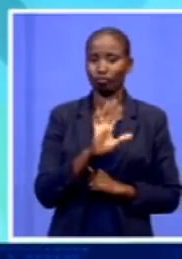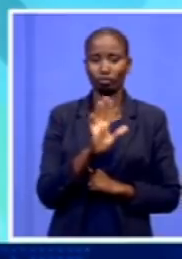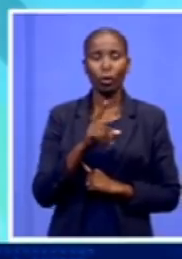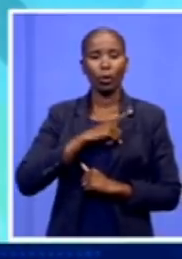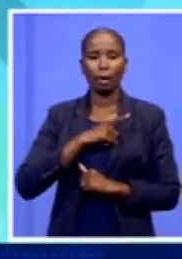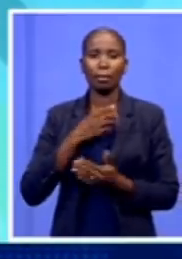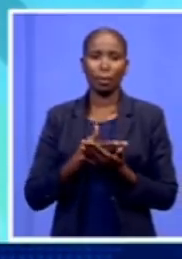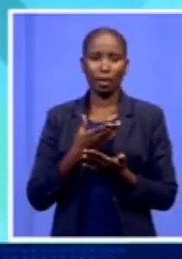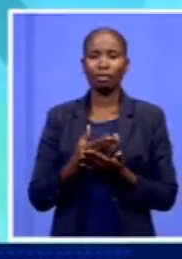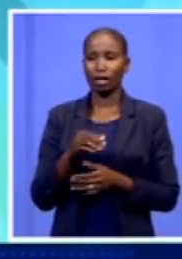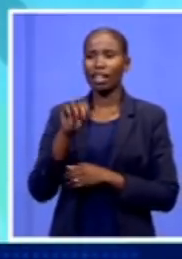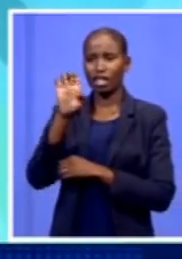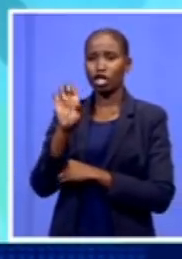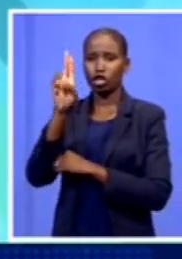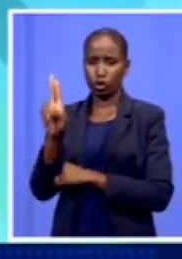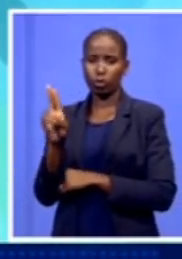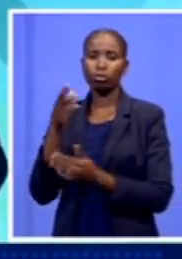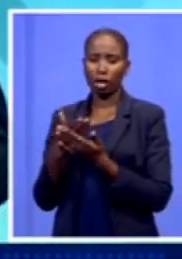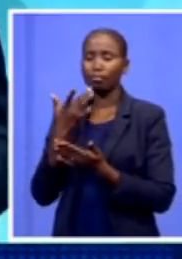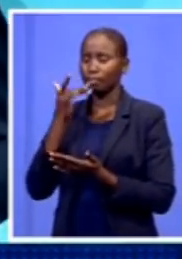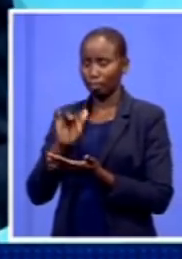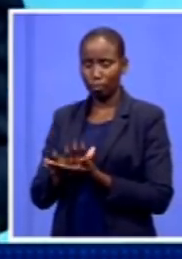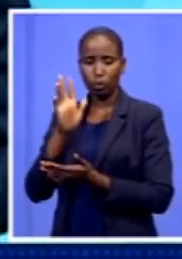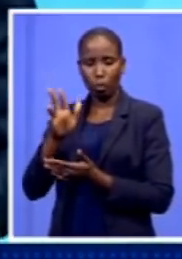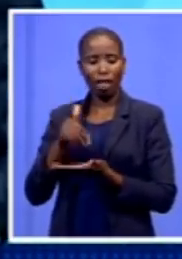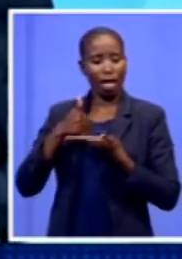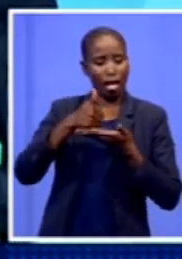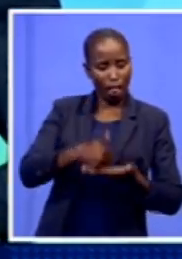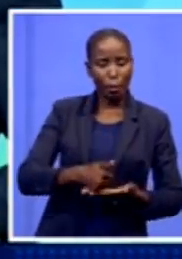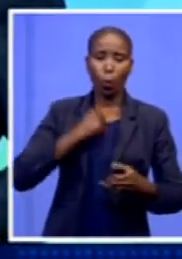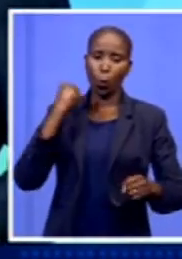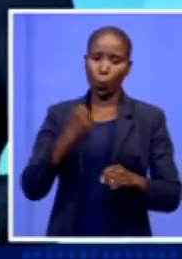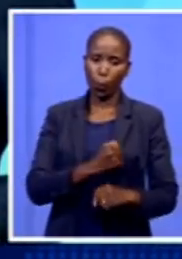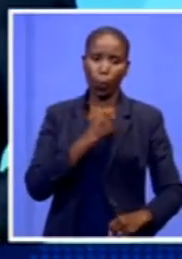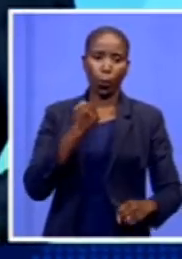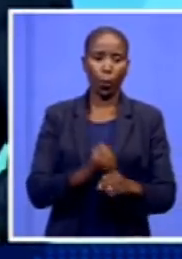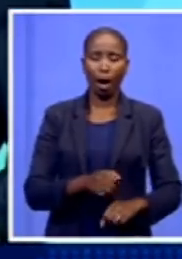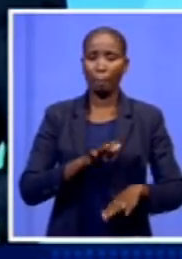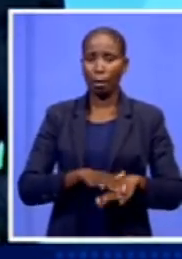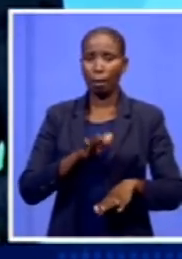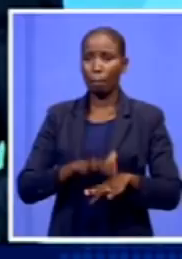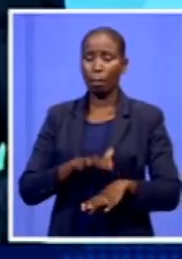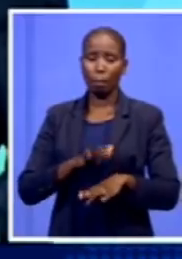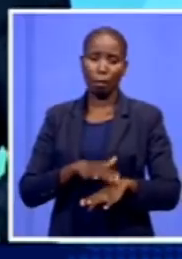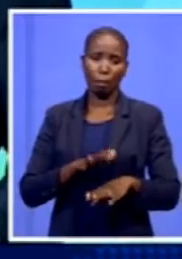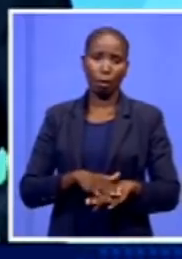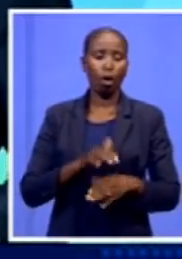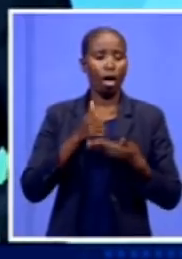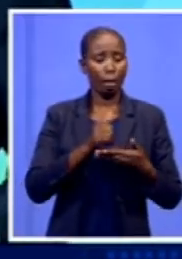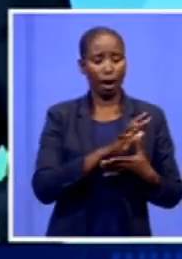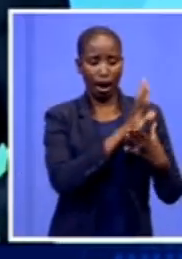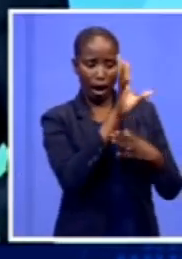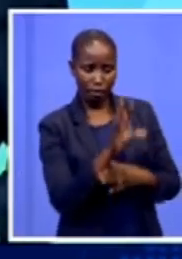to expand its way of working, to expand its capacity, so that Africa can be a continent that